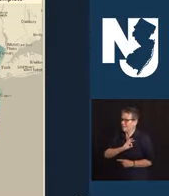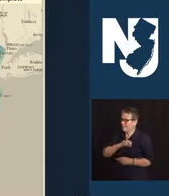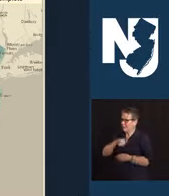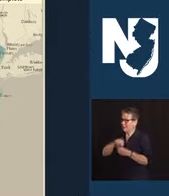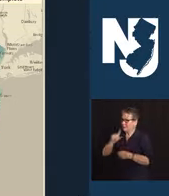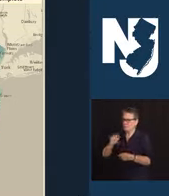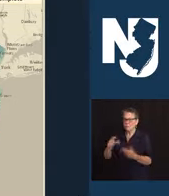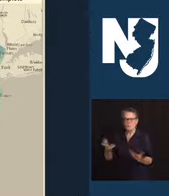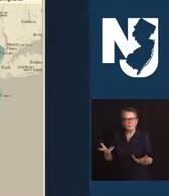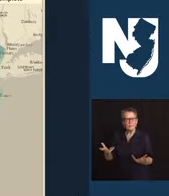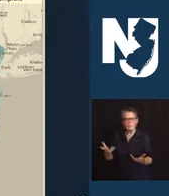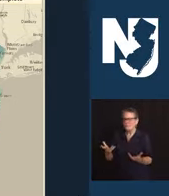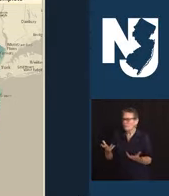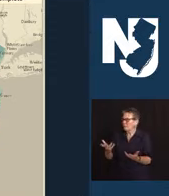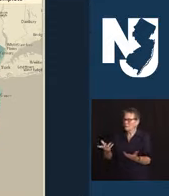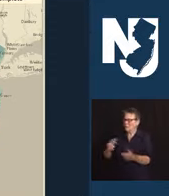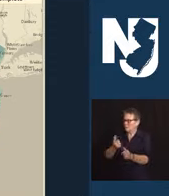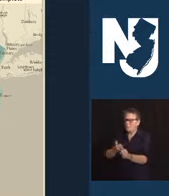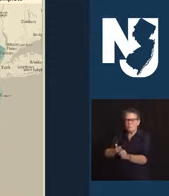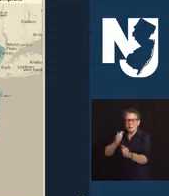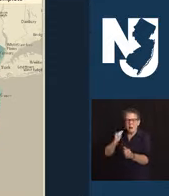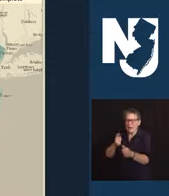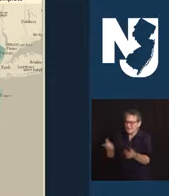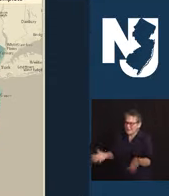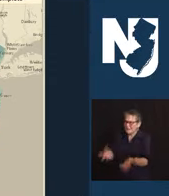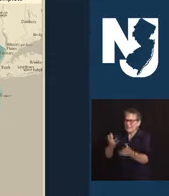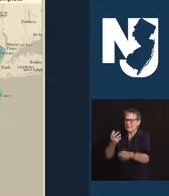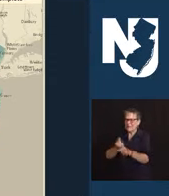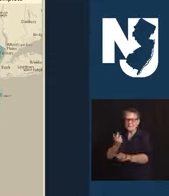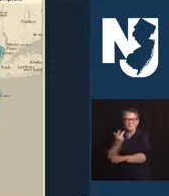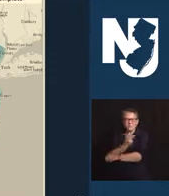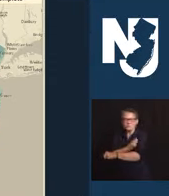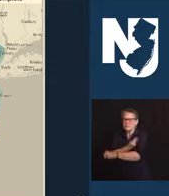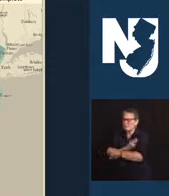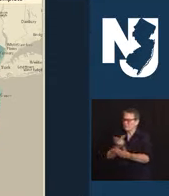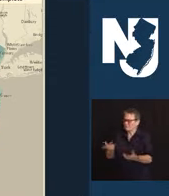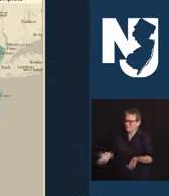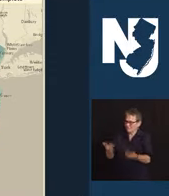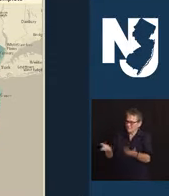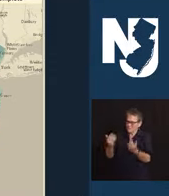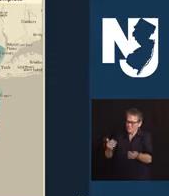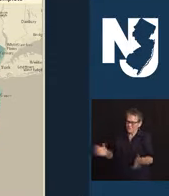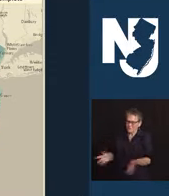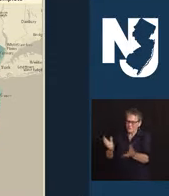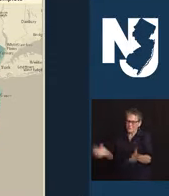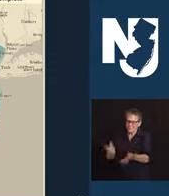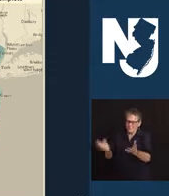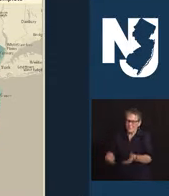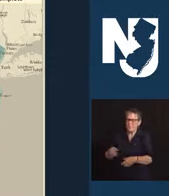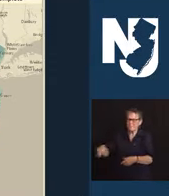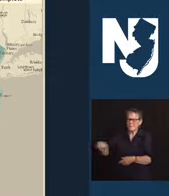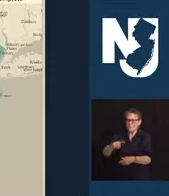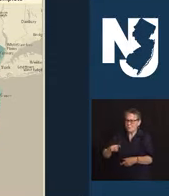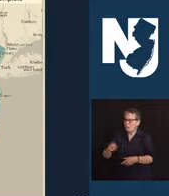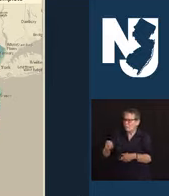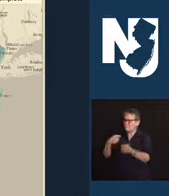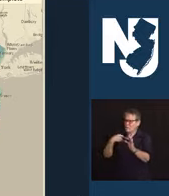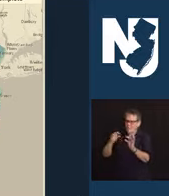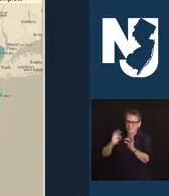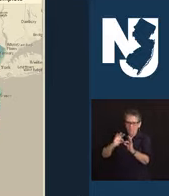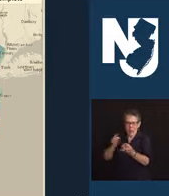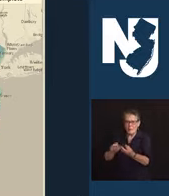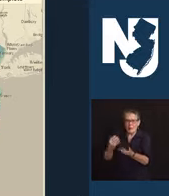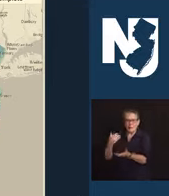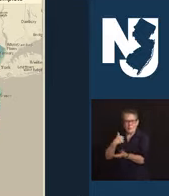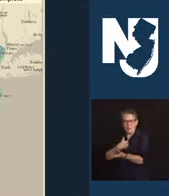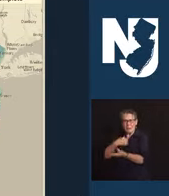lag. So we're going to stay on that, but I'm asking you if you could join us. If you've got a loved one in a long-term care